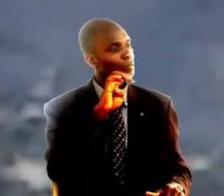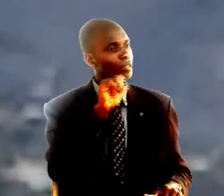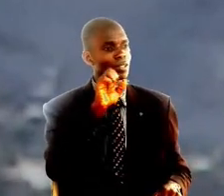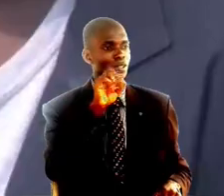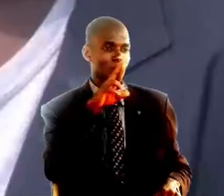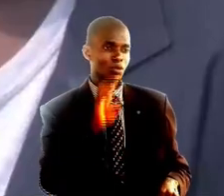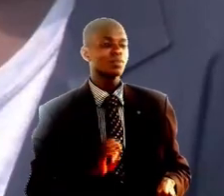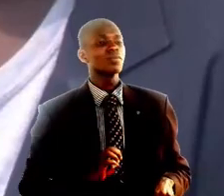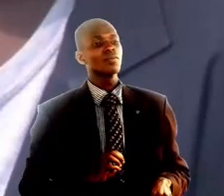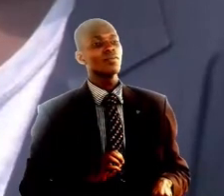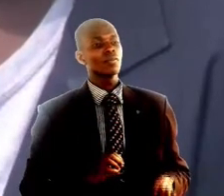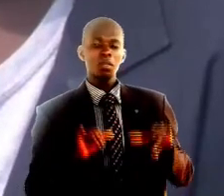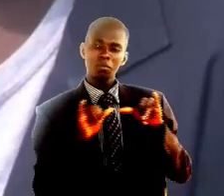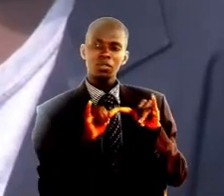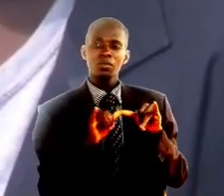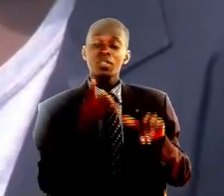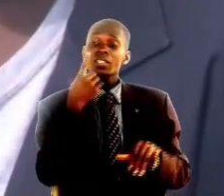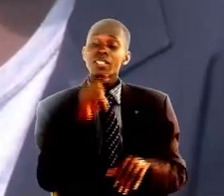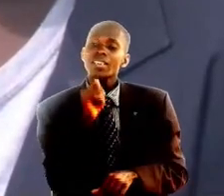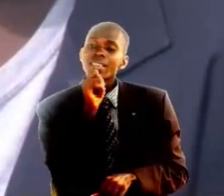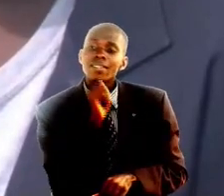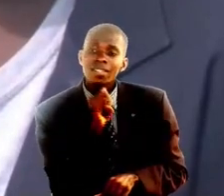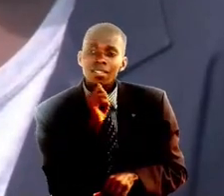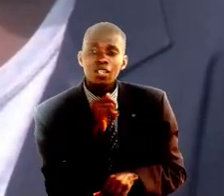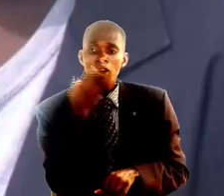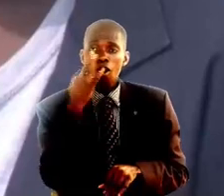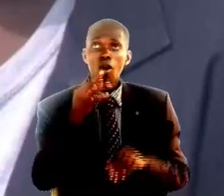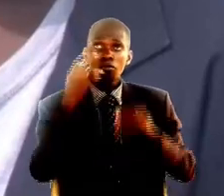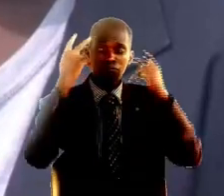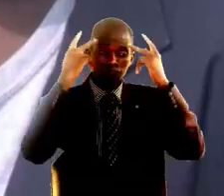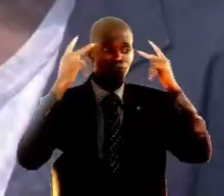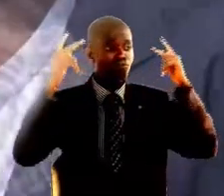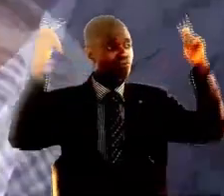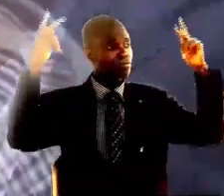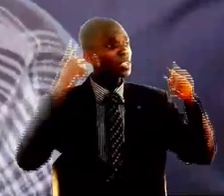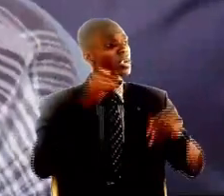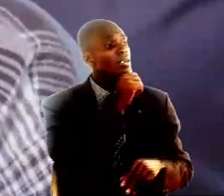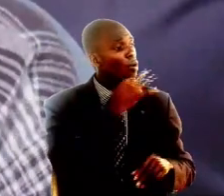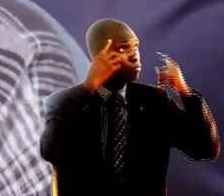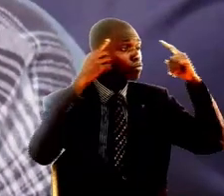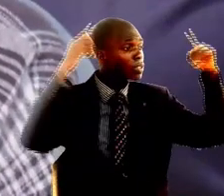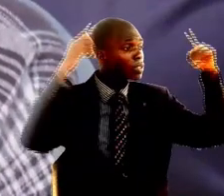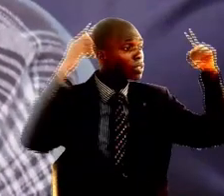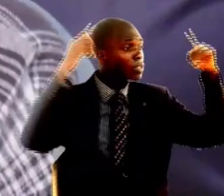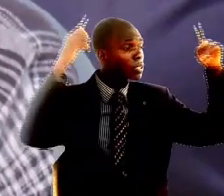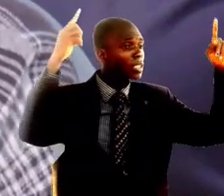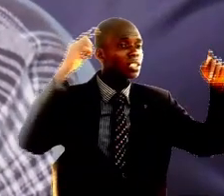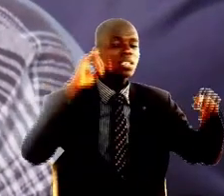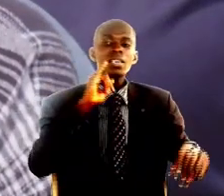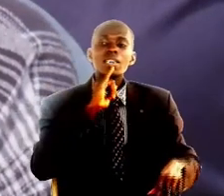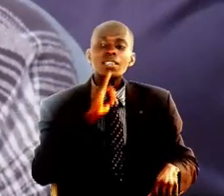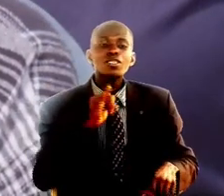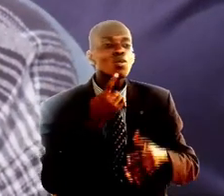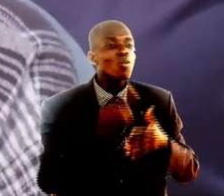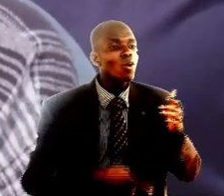made. The secret of progress and the secret of success is